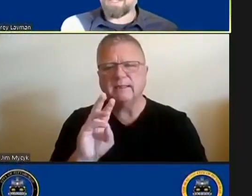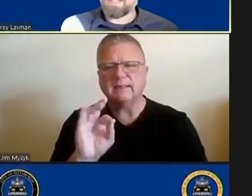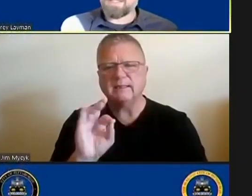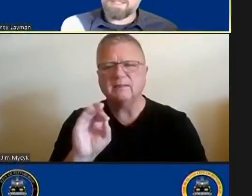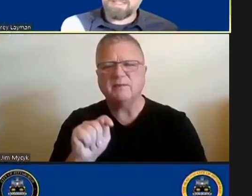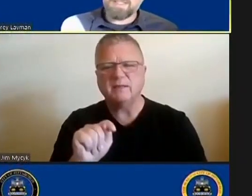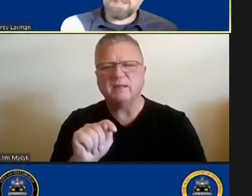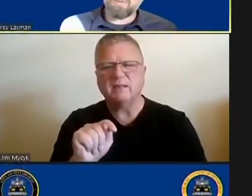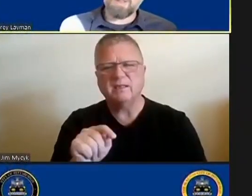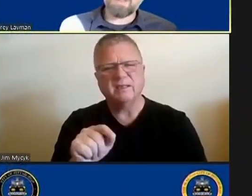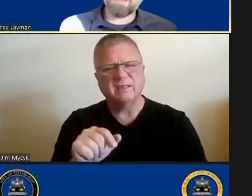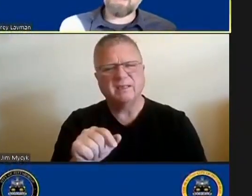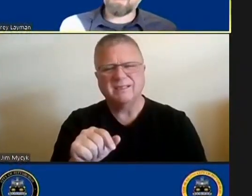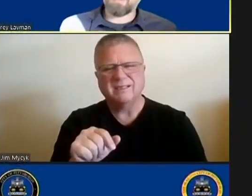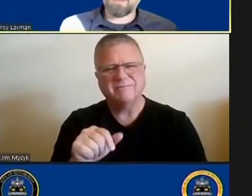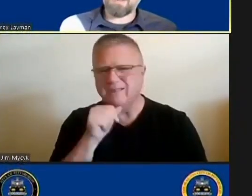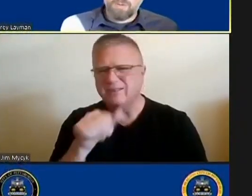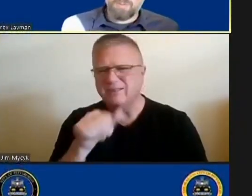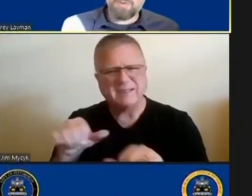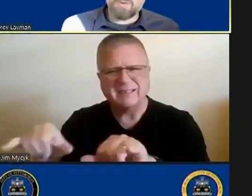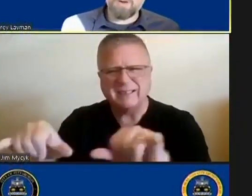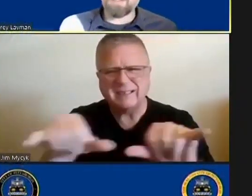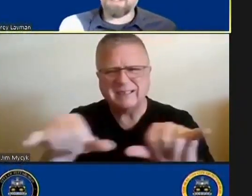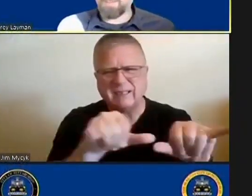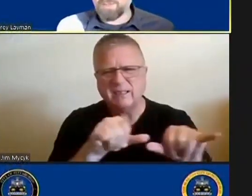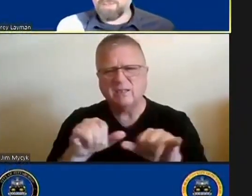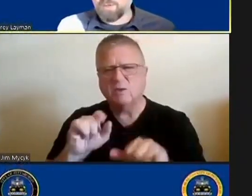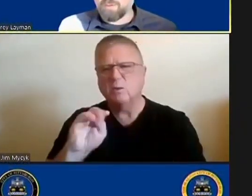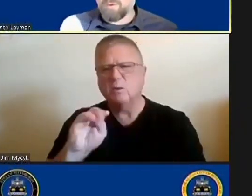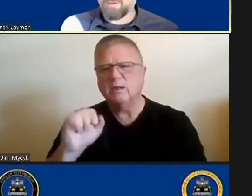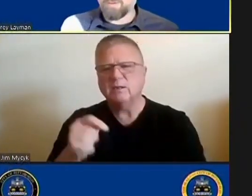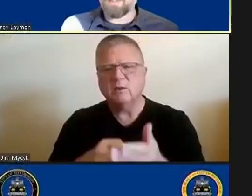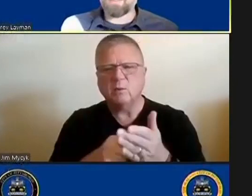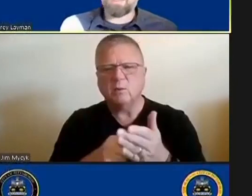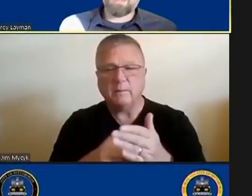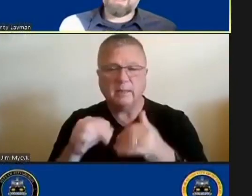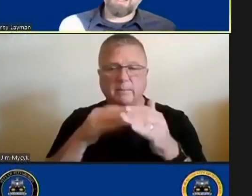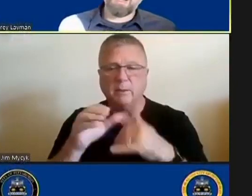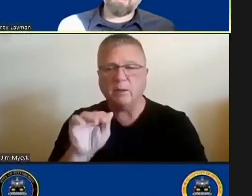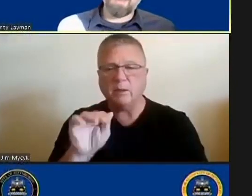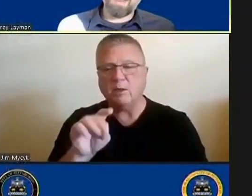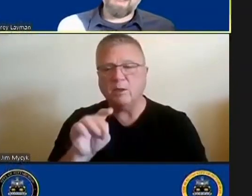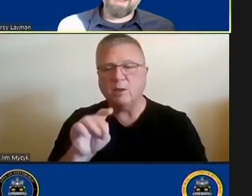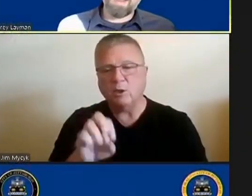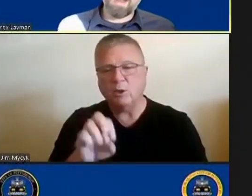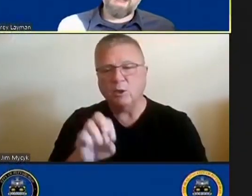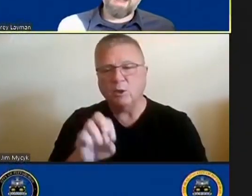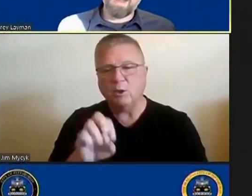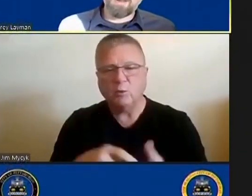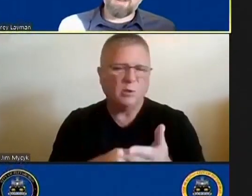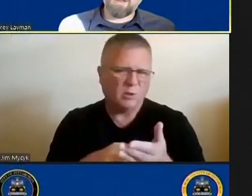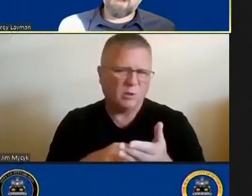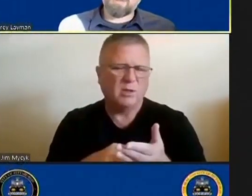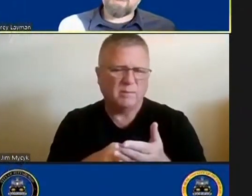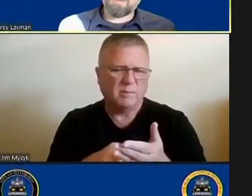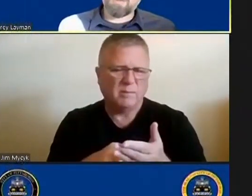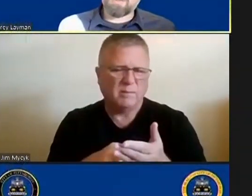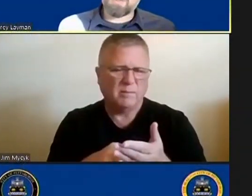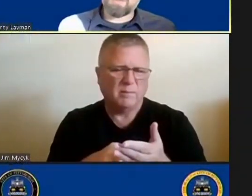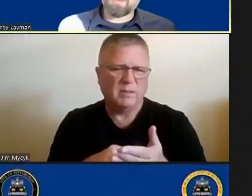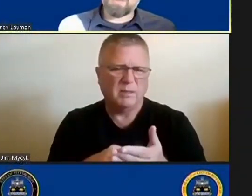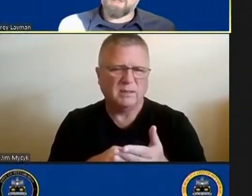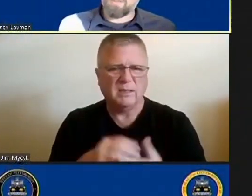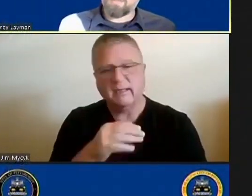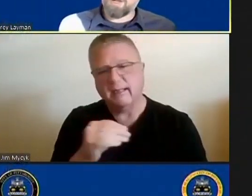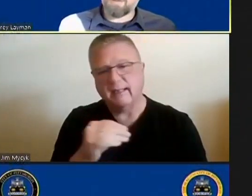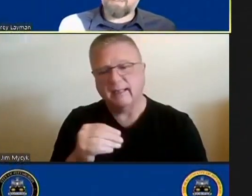an inconsistency with the zoning requirements and the building code requirements, and uses some,